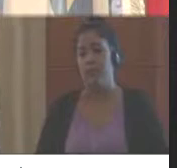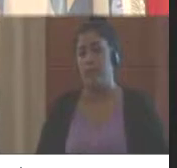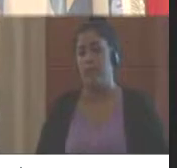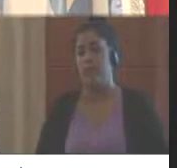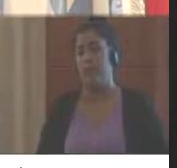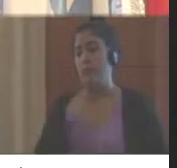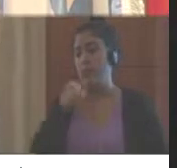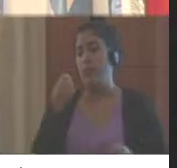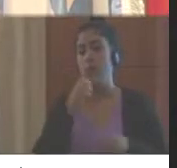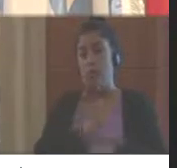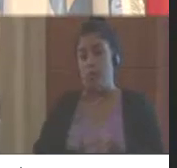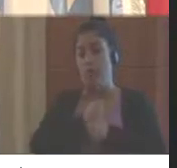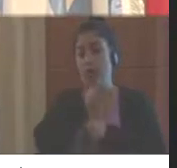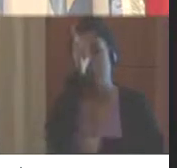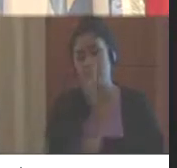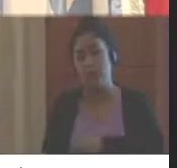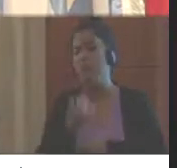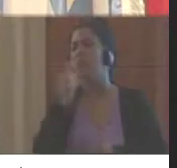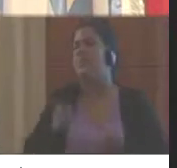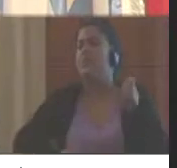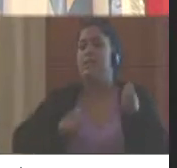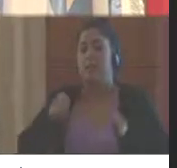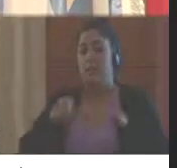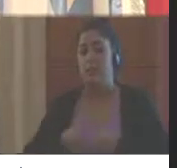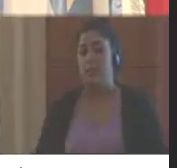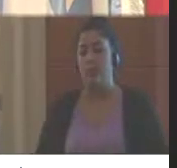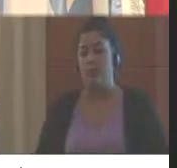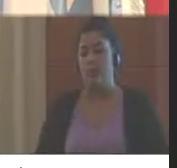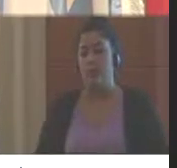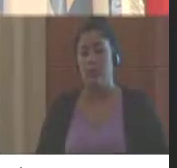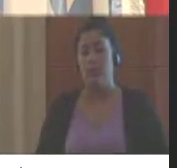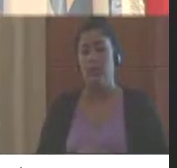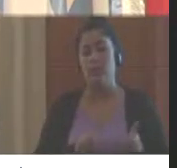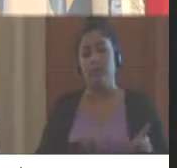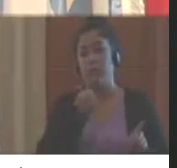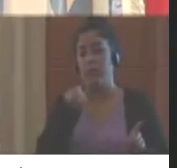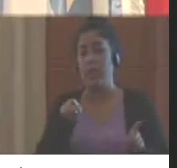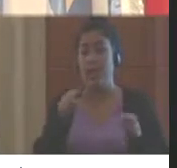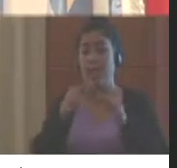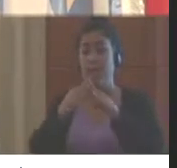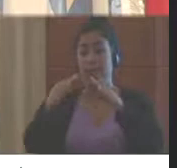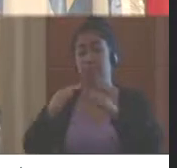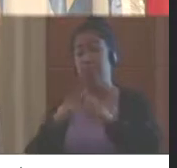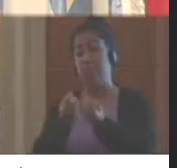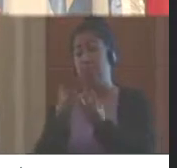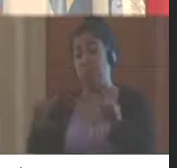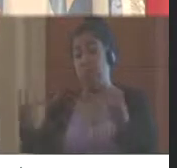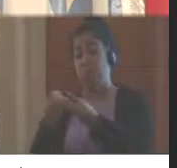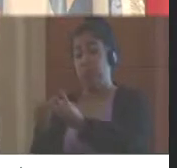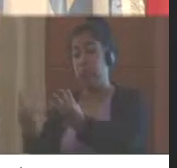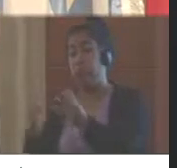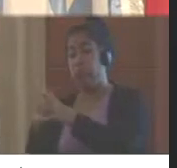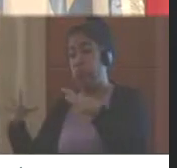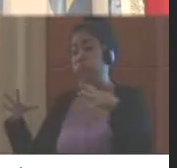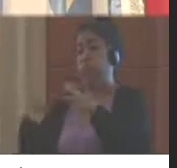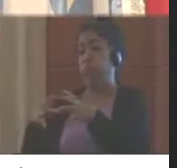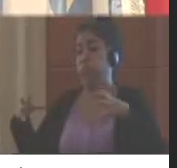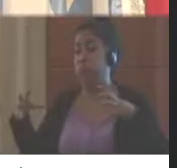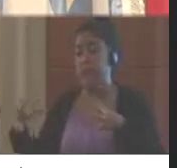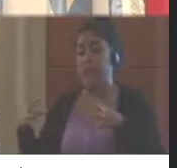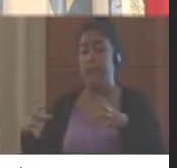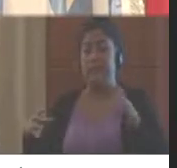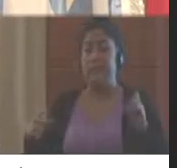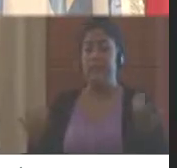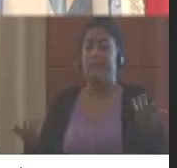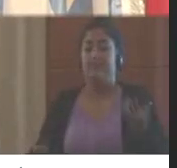And when we talk about the safety of the people, this is linked to a human settlement that